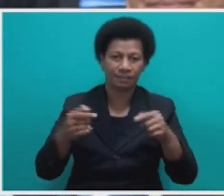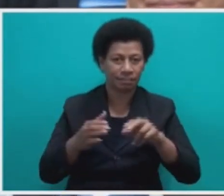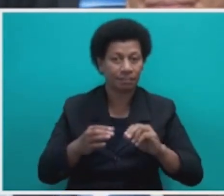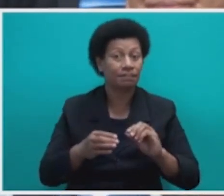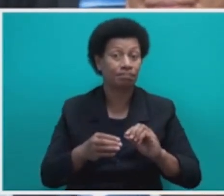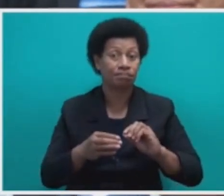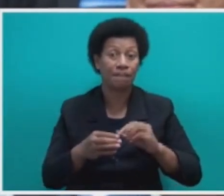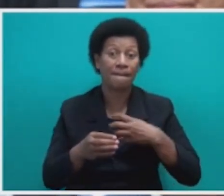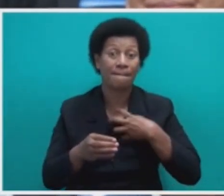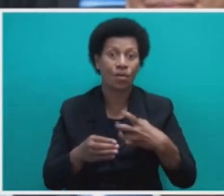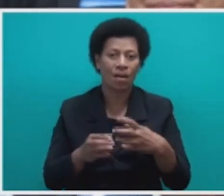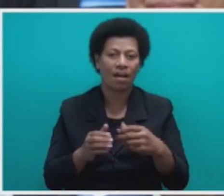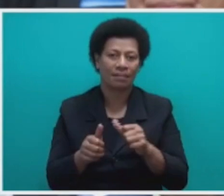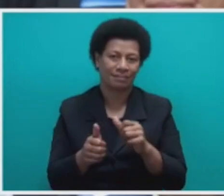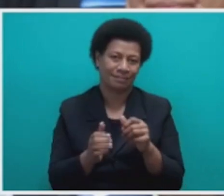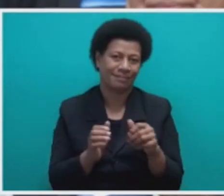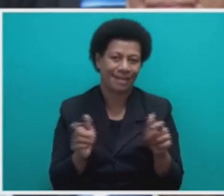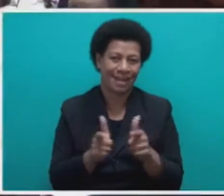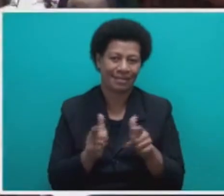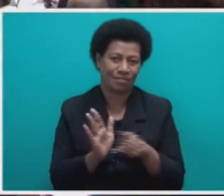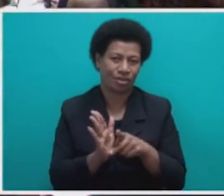prices to the consumers. Thank you.